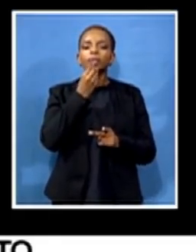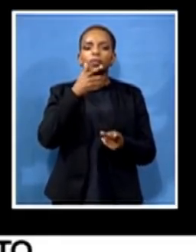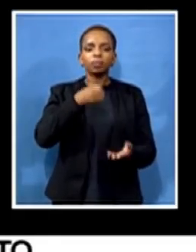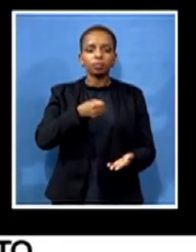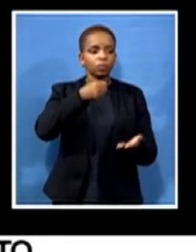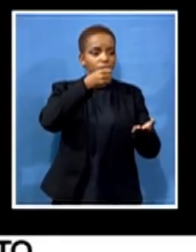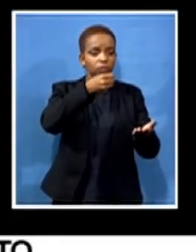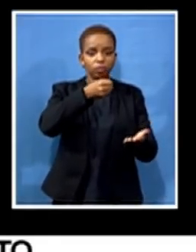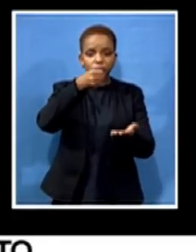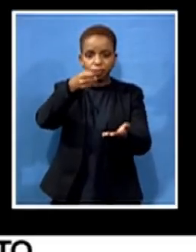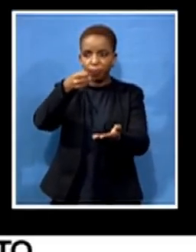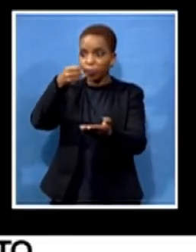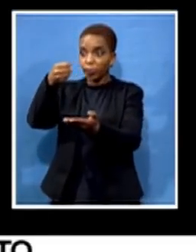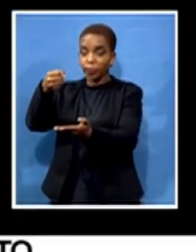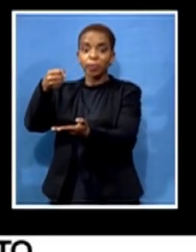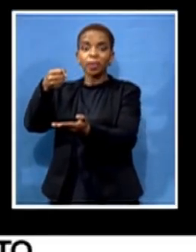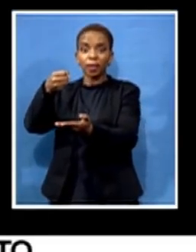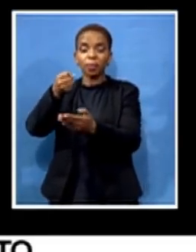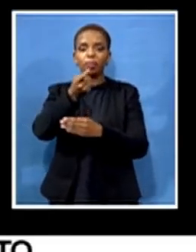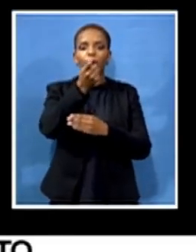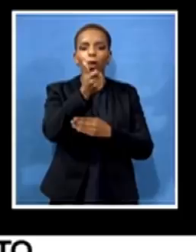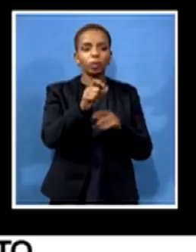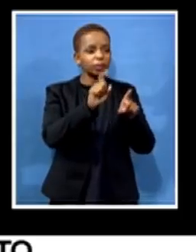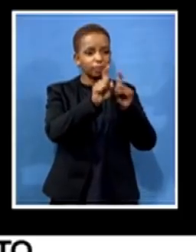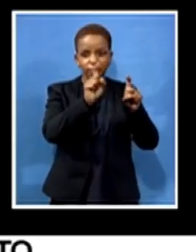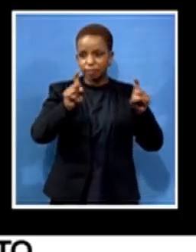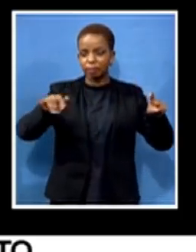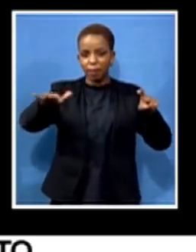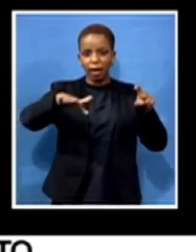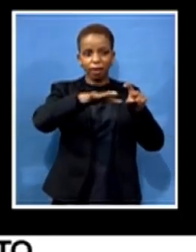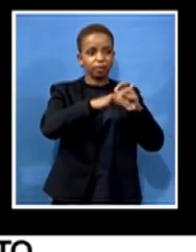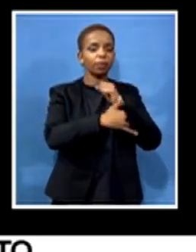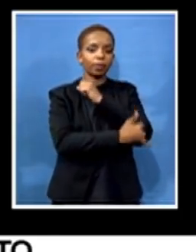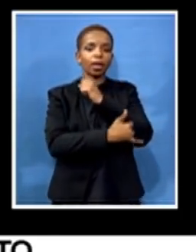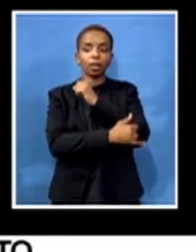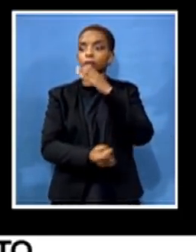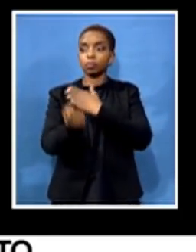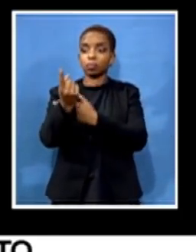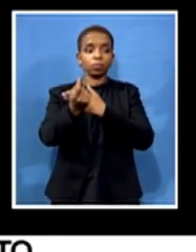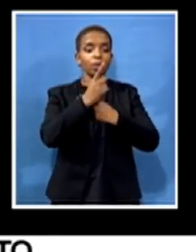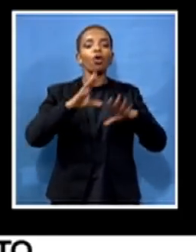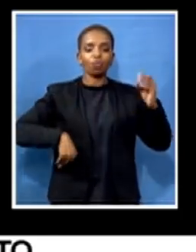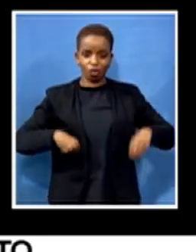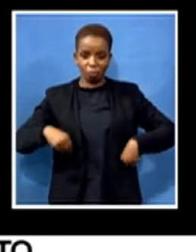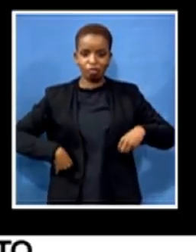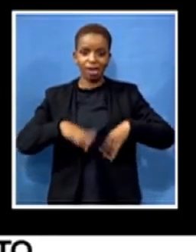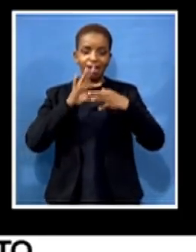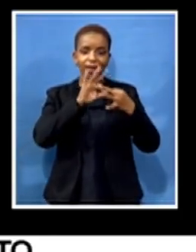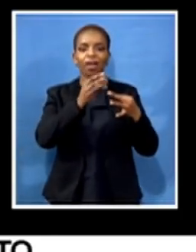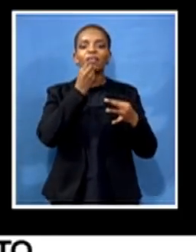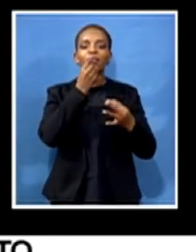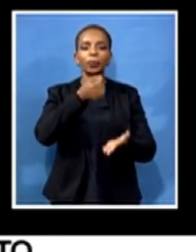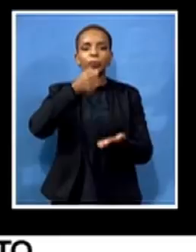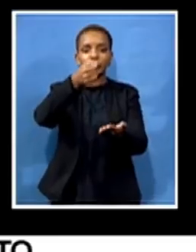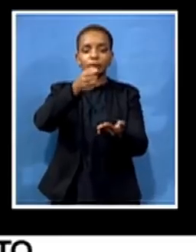parts of the country, we're experiencing corruption, particularly in John Taolo-Gaetsewe region in the